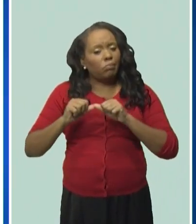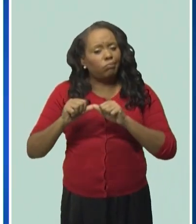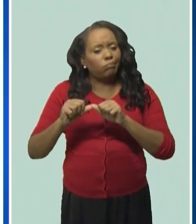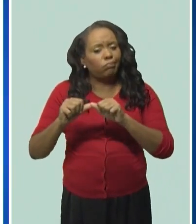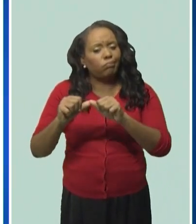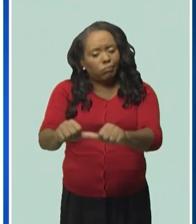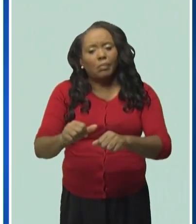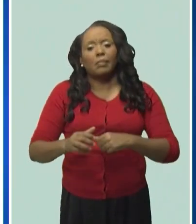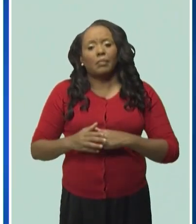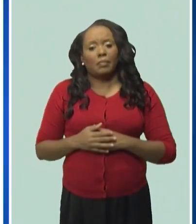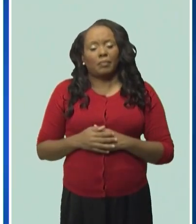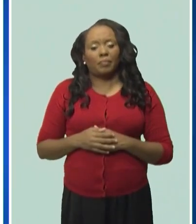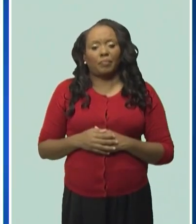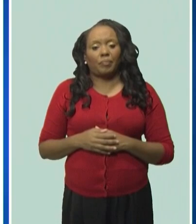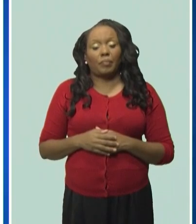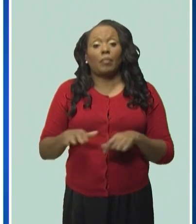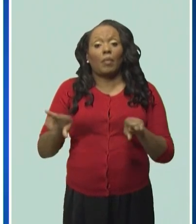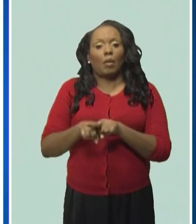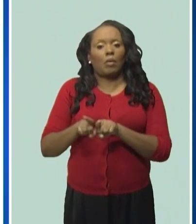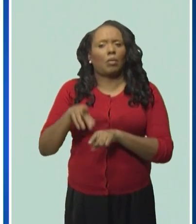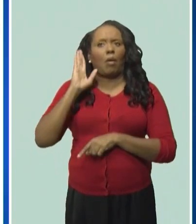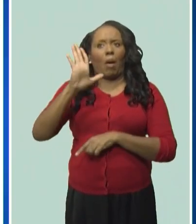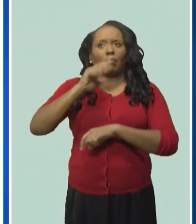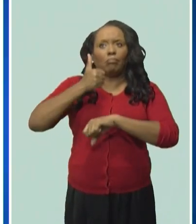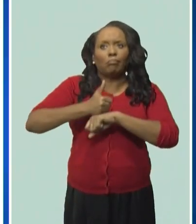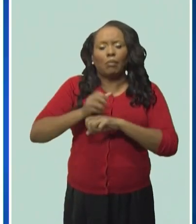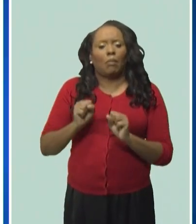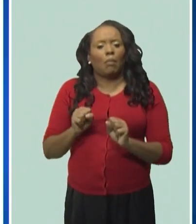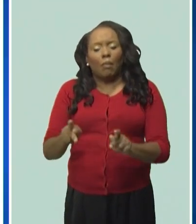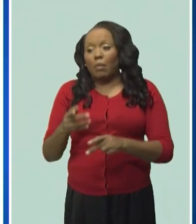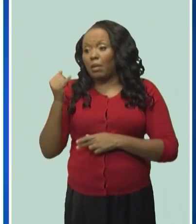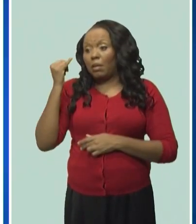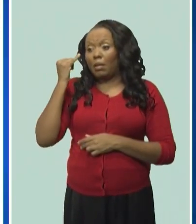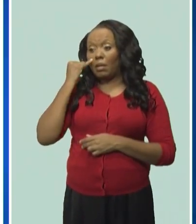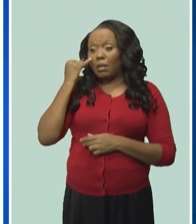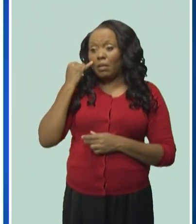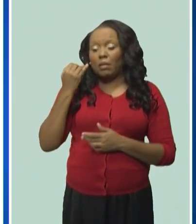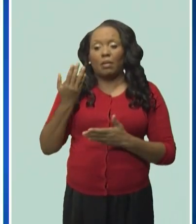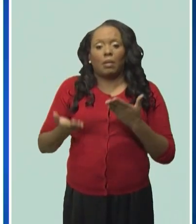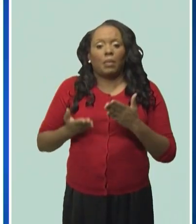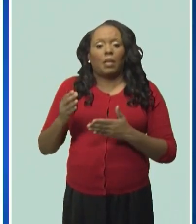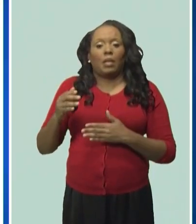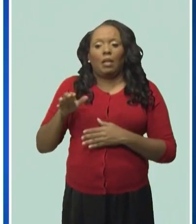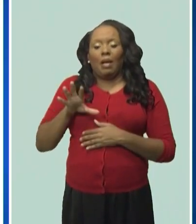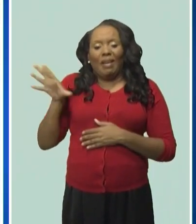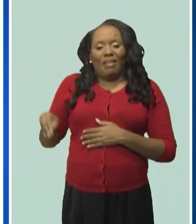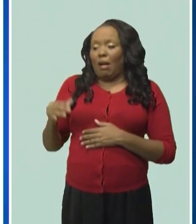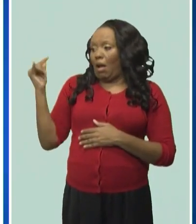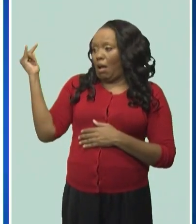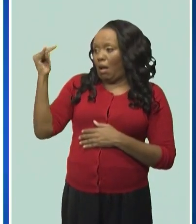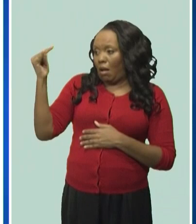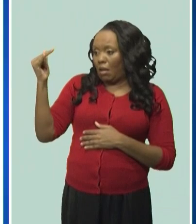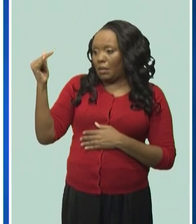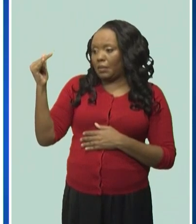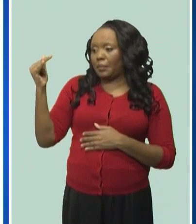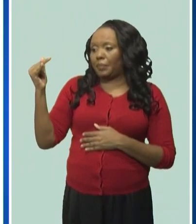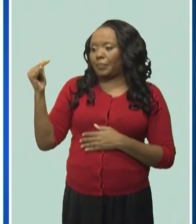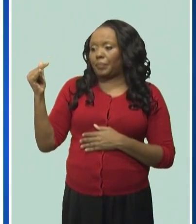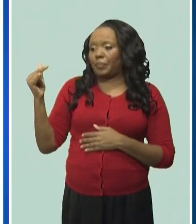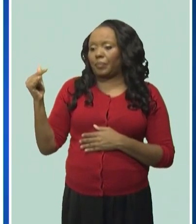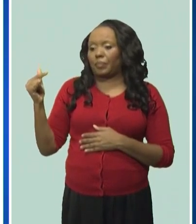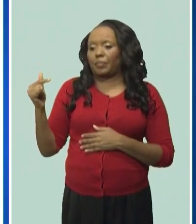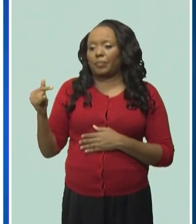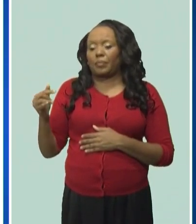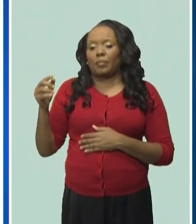will also create an opportunity if we can get an airline or airlines out of Africa for